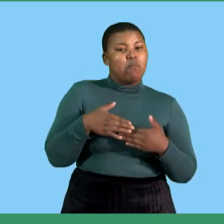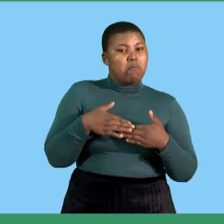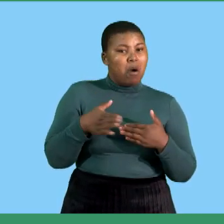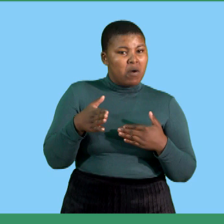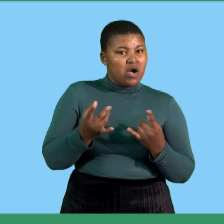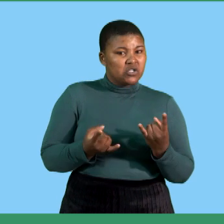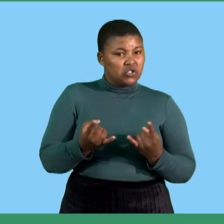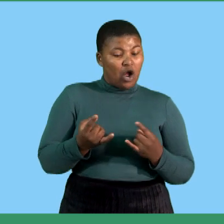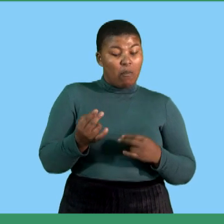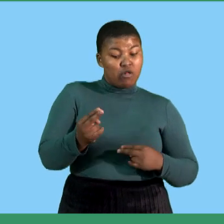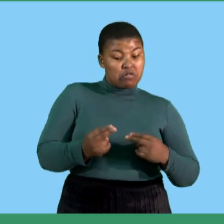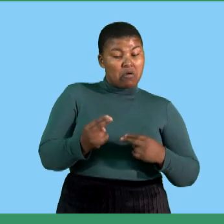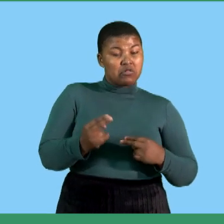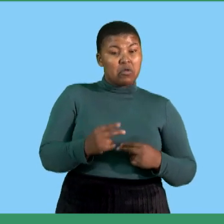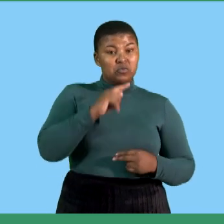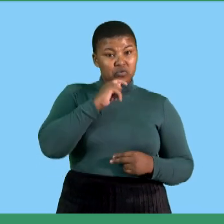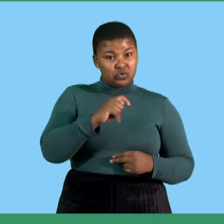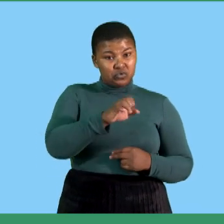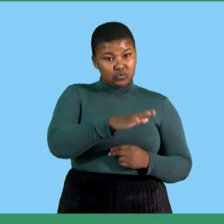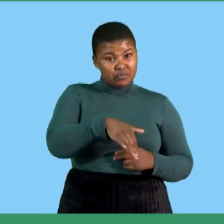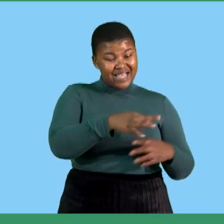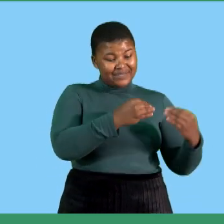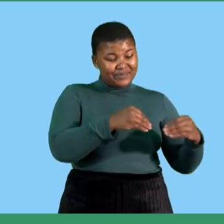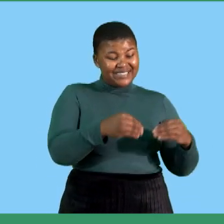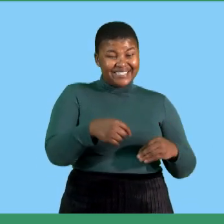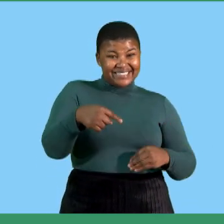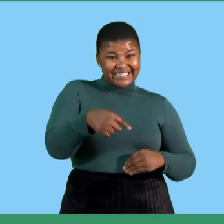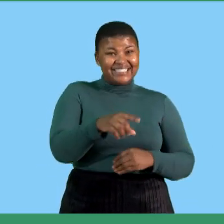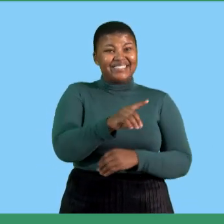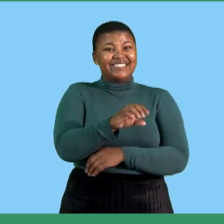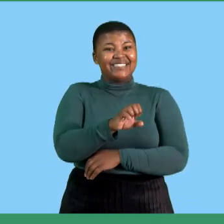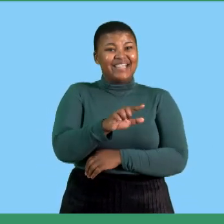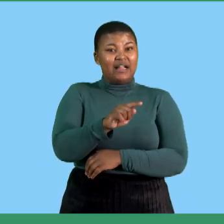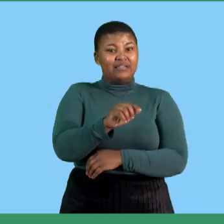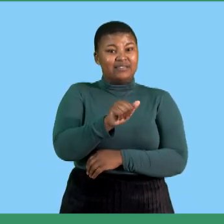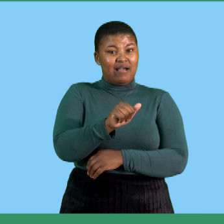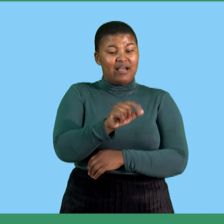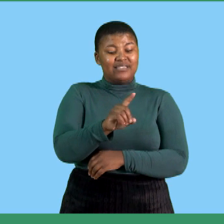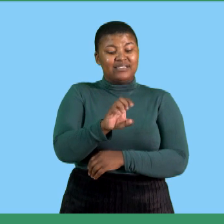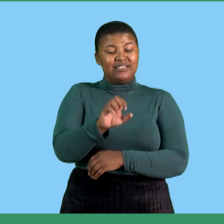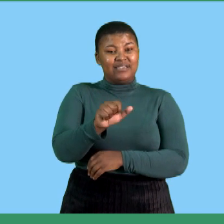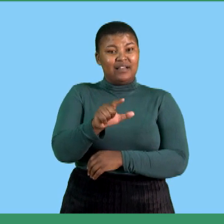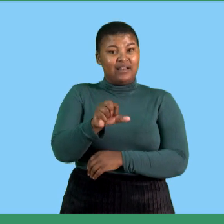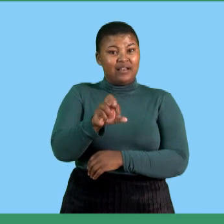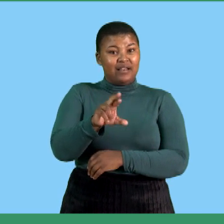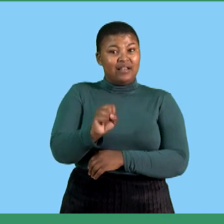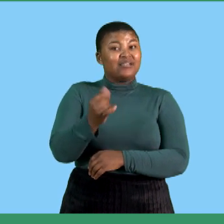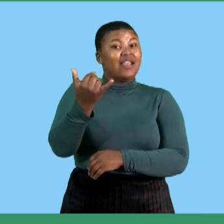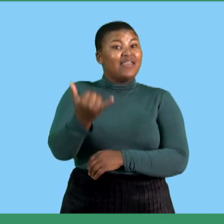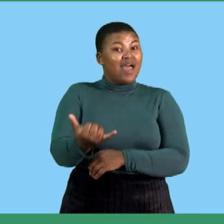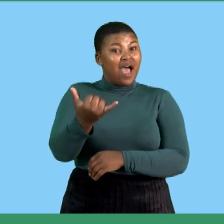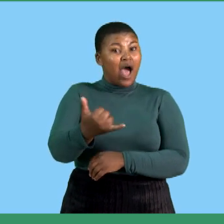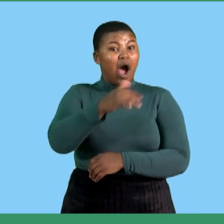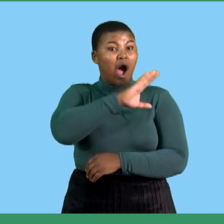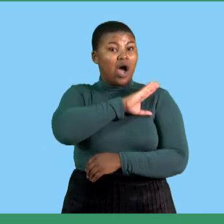dealer and are attracting most of Delta dealers' customers. So we can then